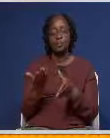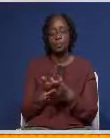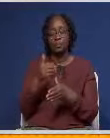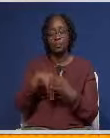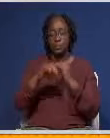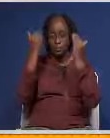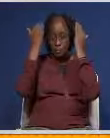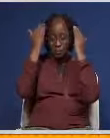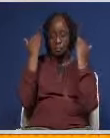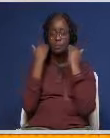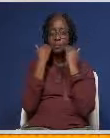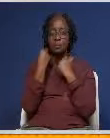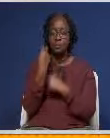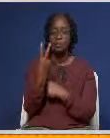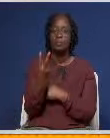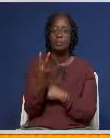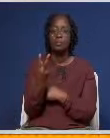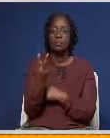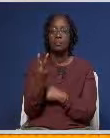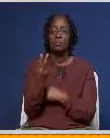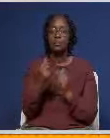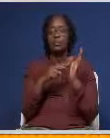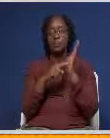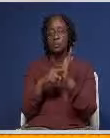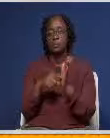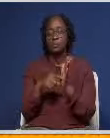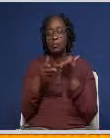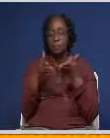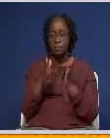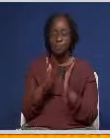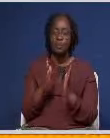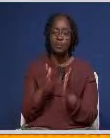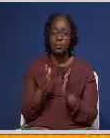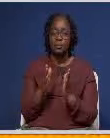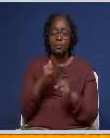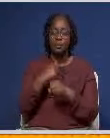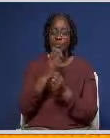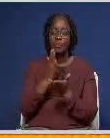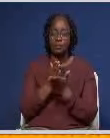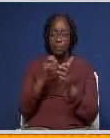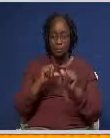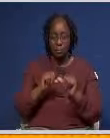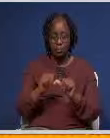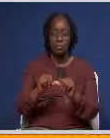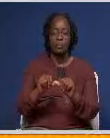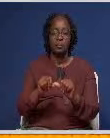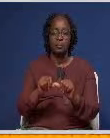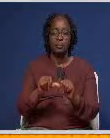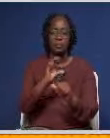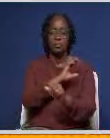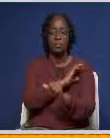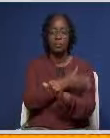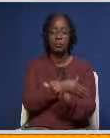in the courts, and two, outline any measures put in place to ensure continuous